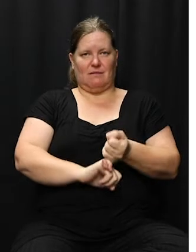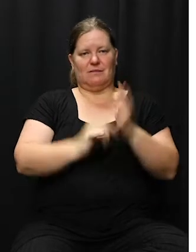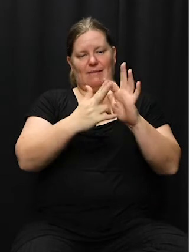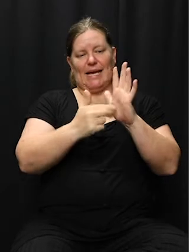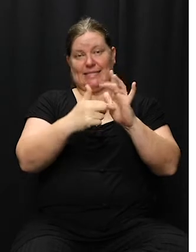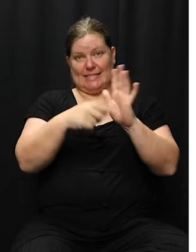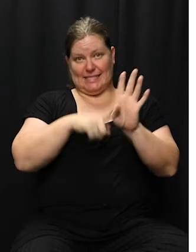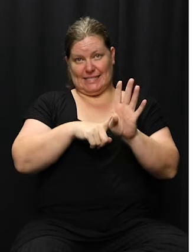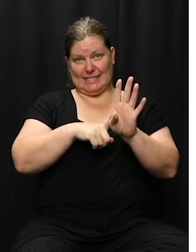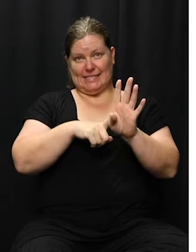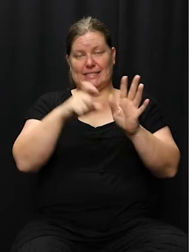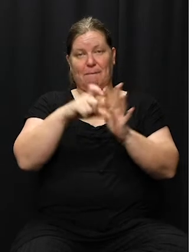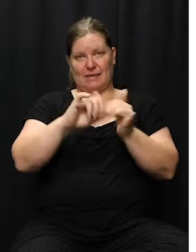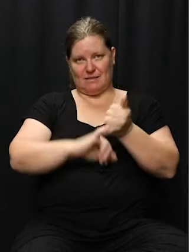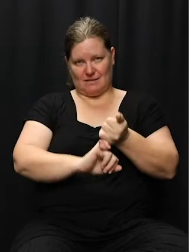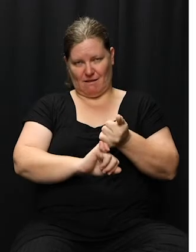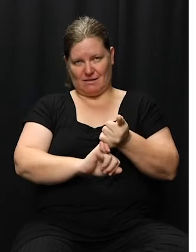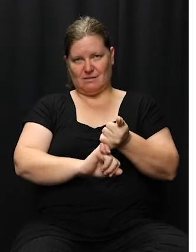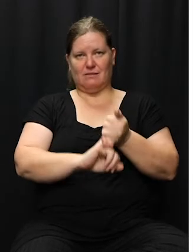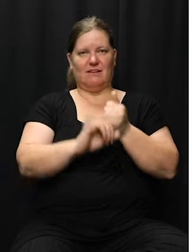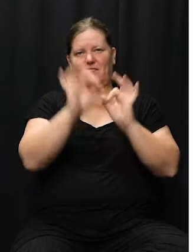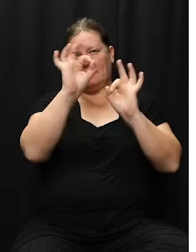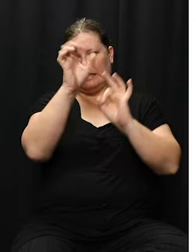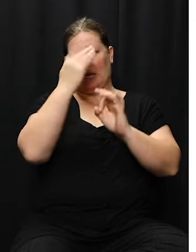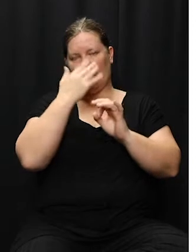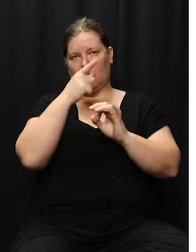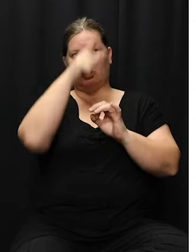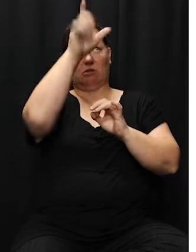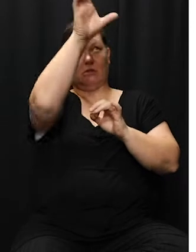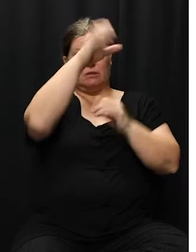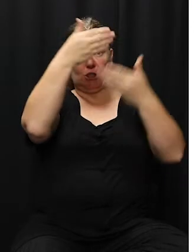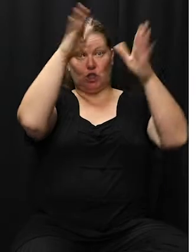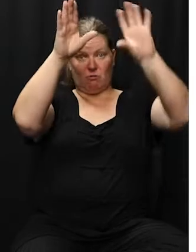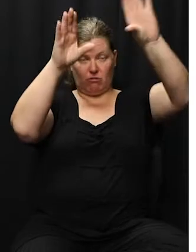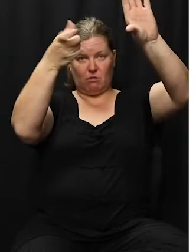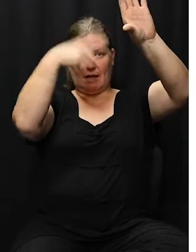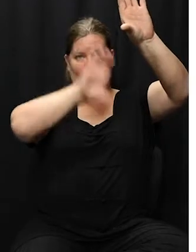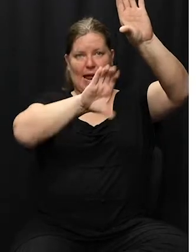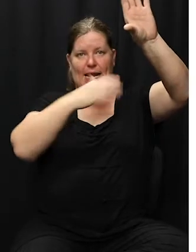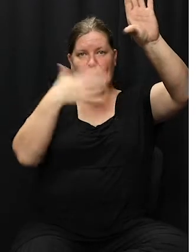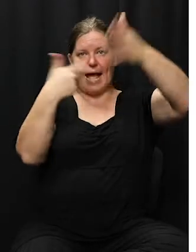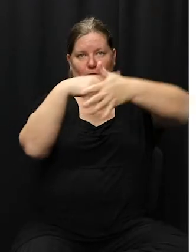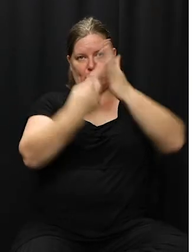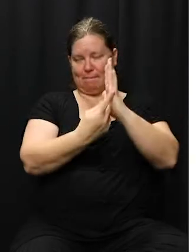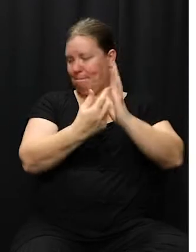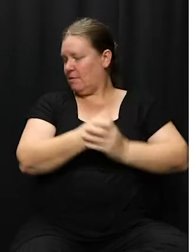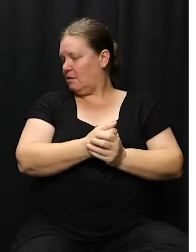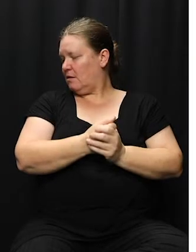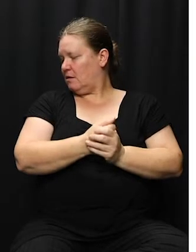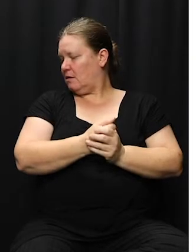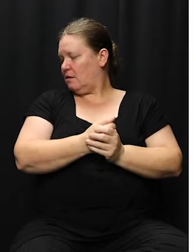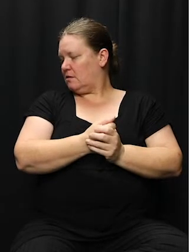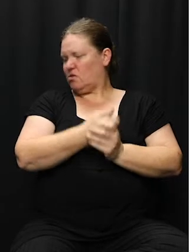So depicting signs, entity depicting signs. At a particular age, this is what they can do in general or in hand